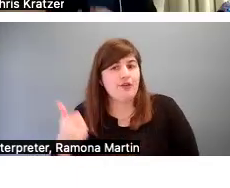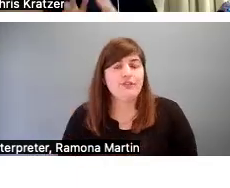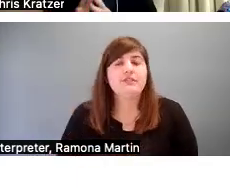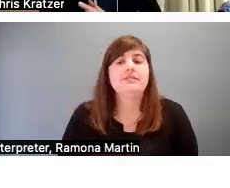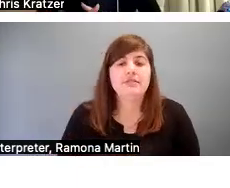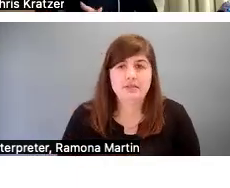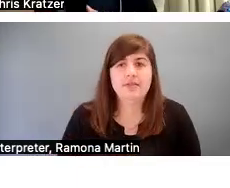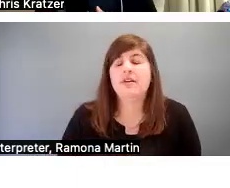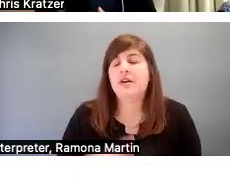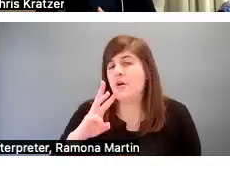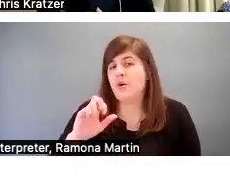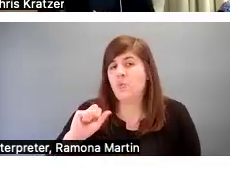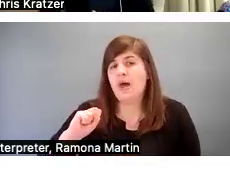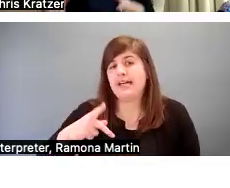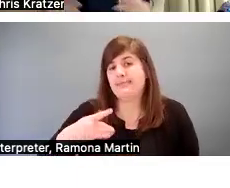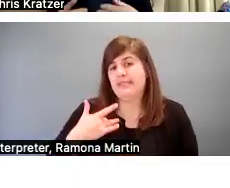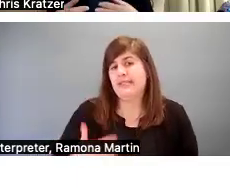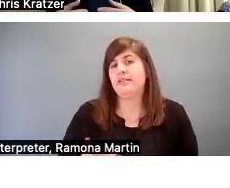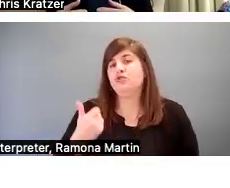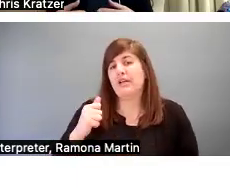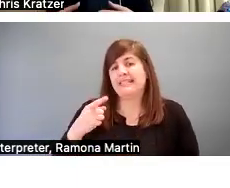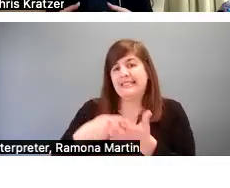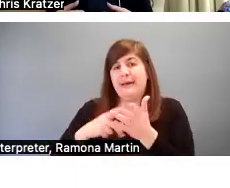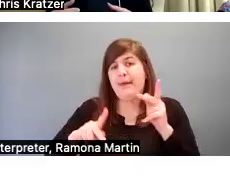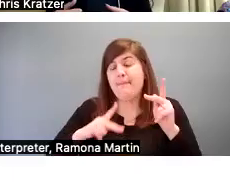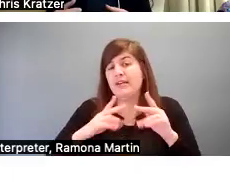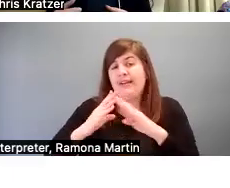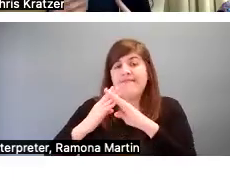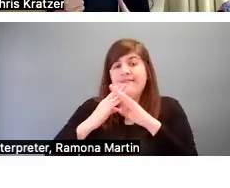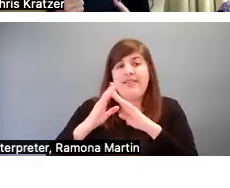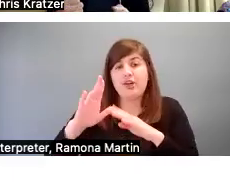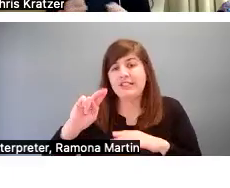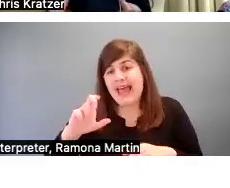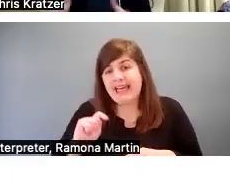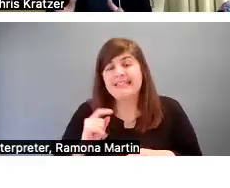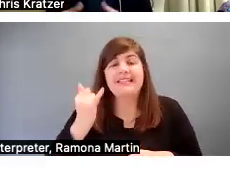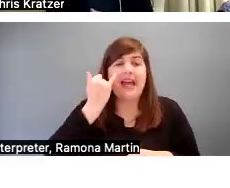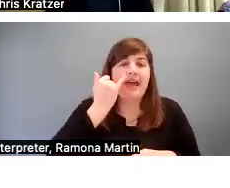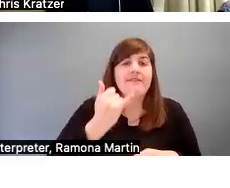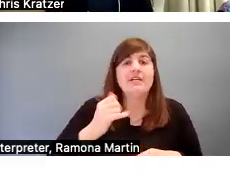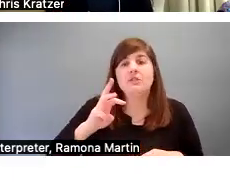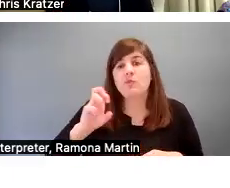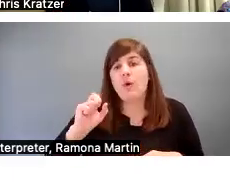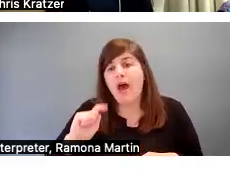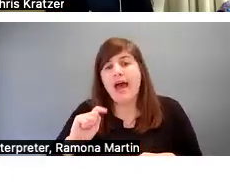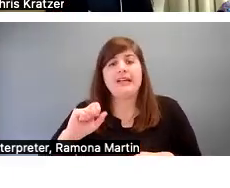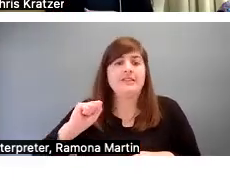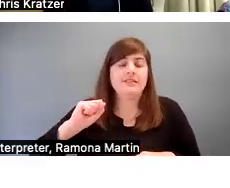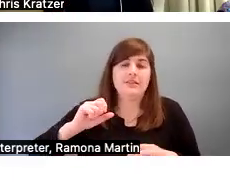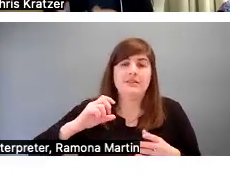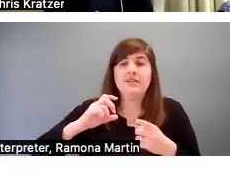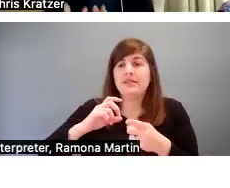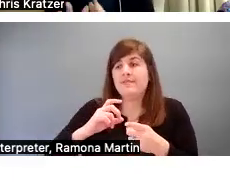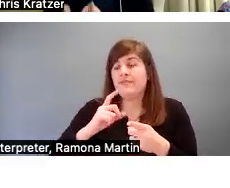Wasps usually only try to sting people when defending their nest or if they are squeezed or swatted. A single